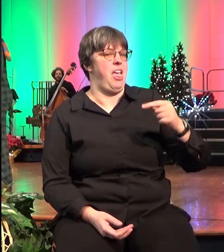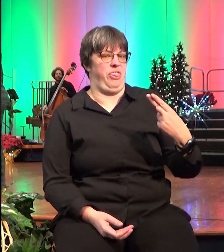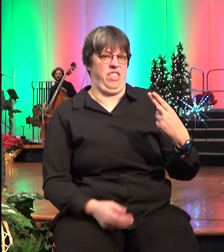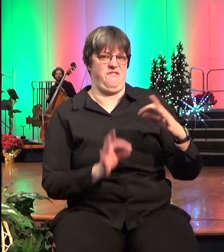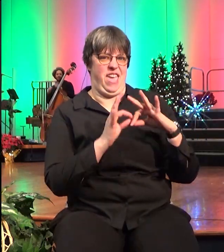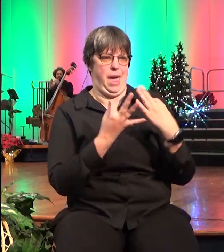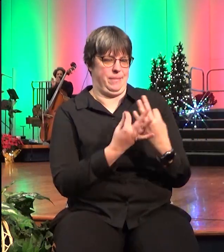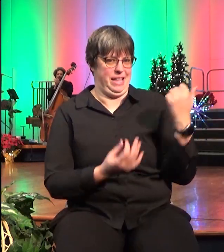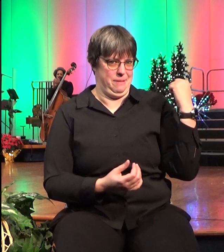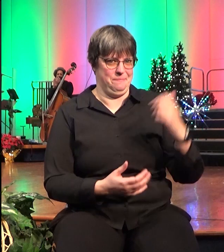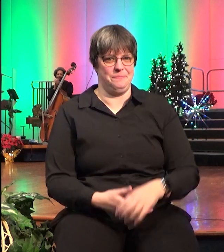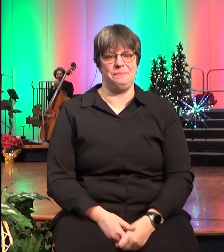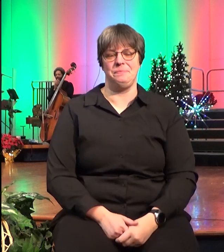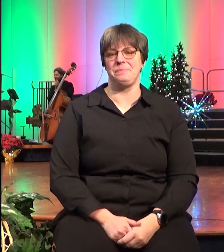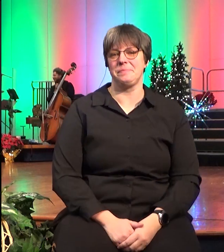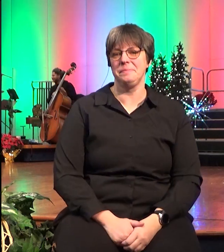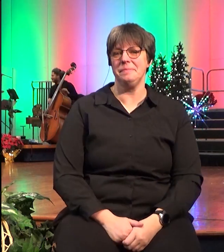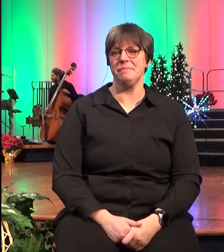Yeah, this is great.